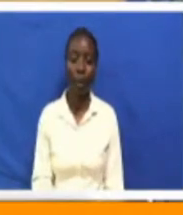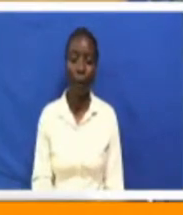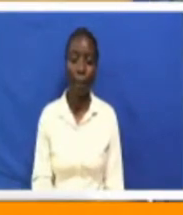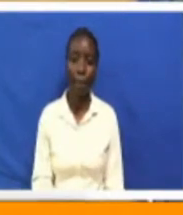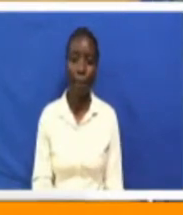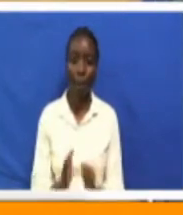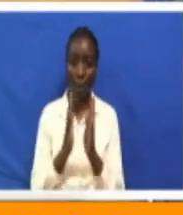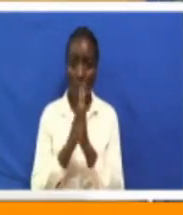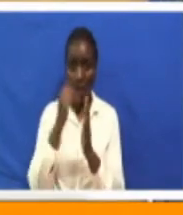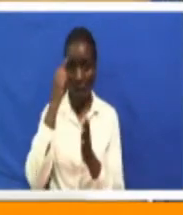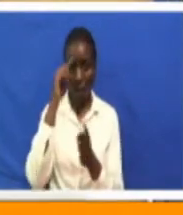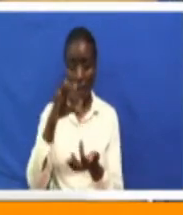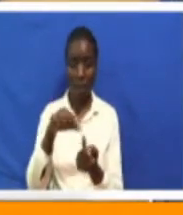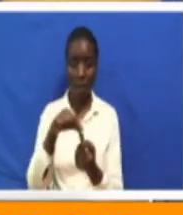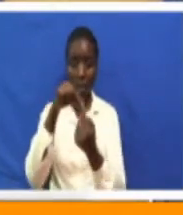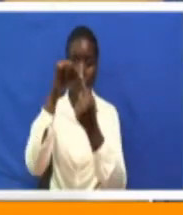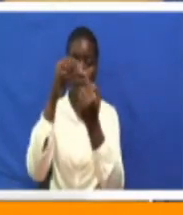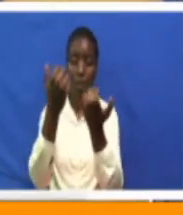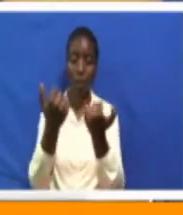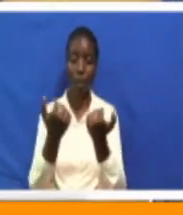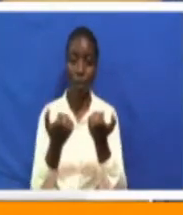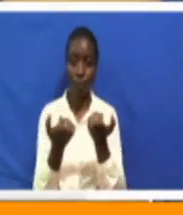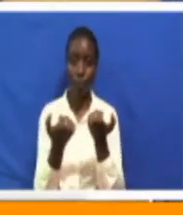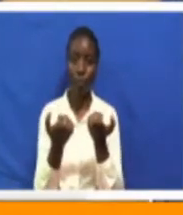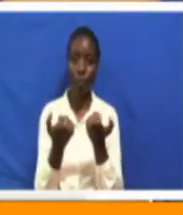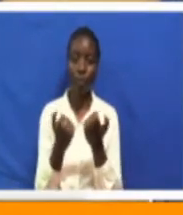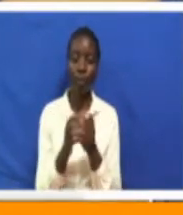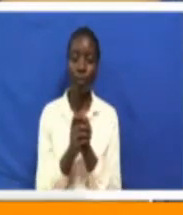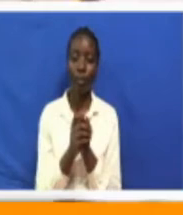prayer for special needs is